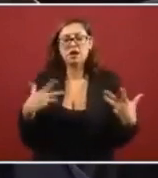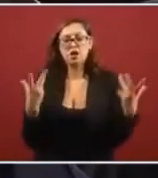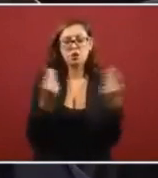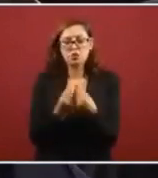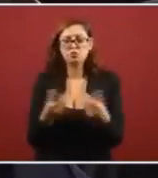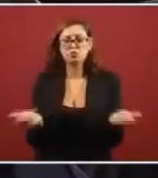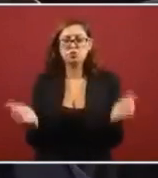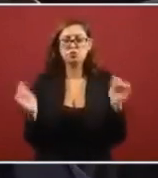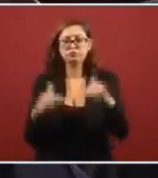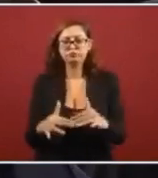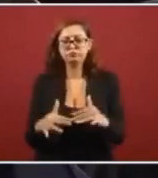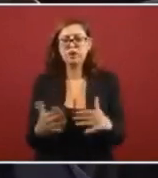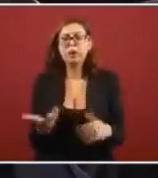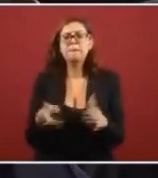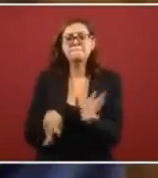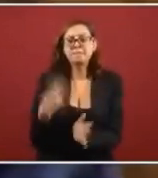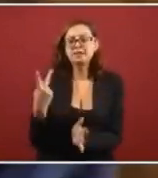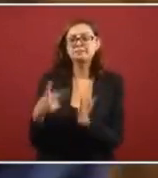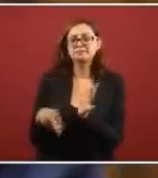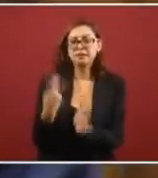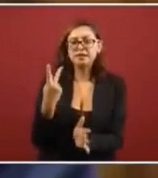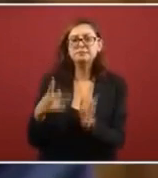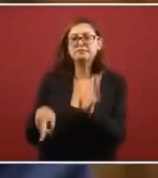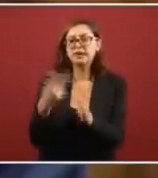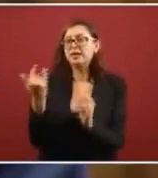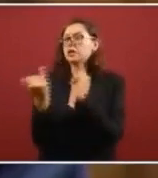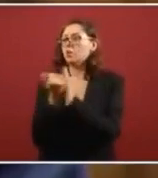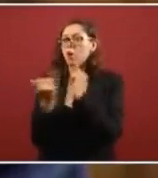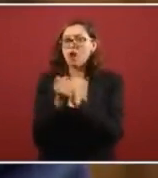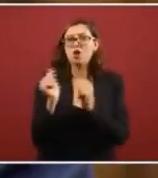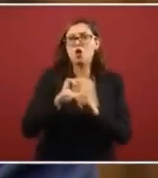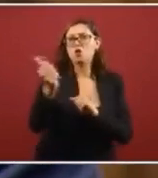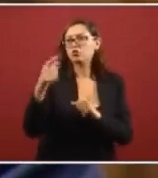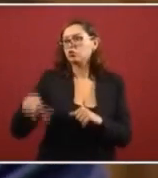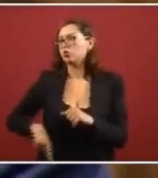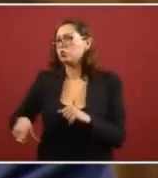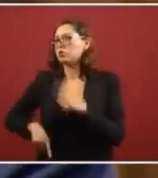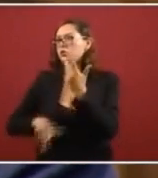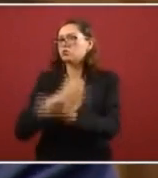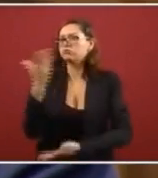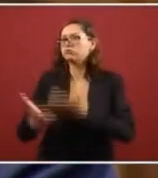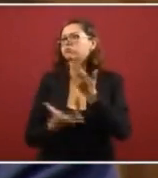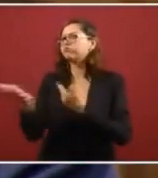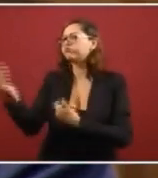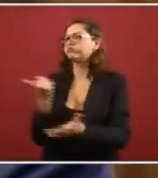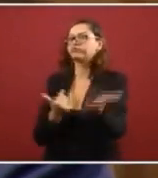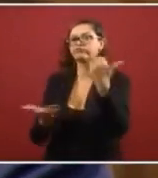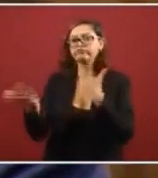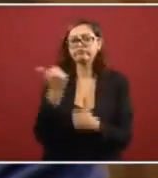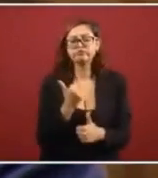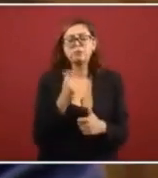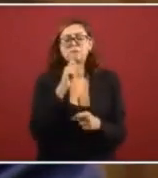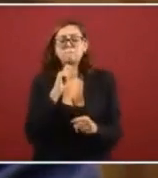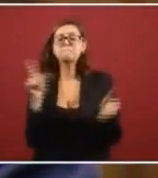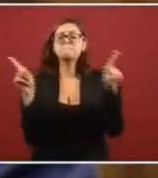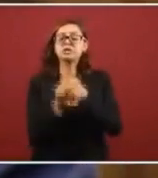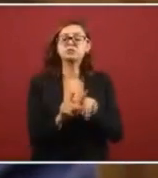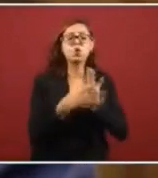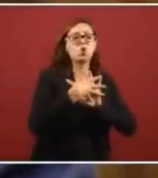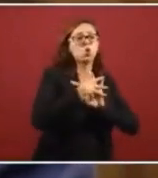and we convert with regularly others public servants in this model it